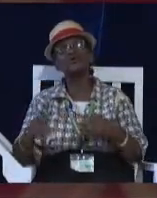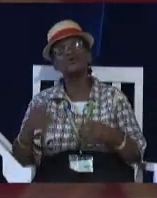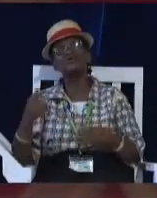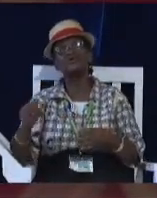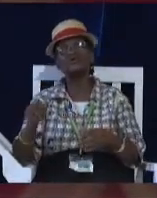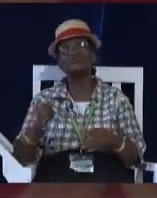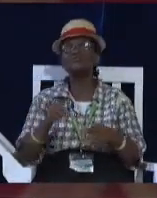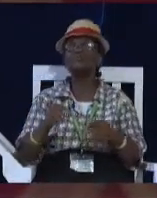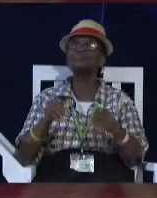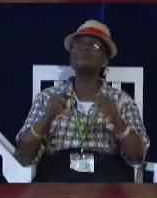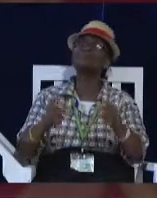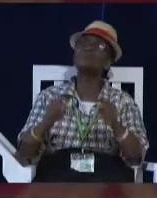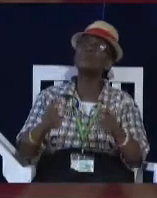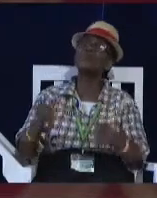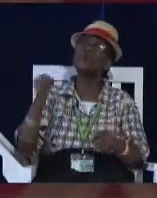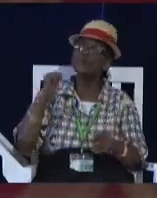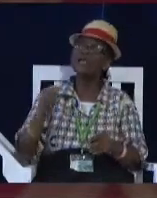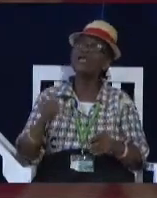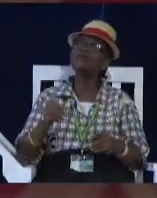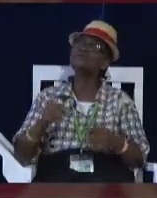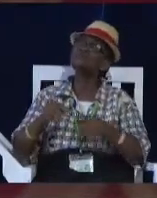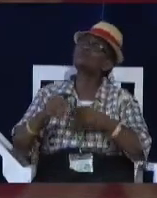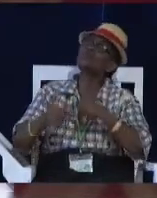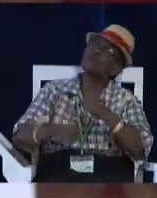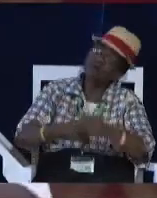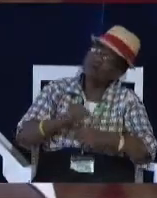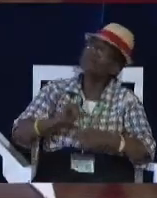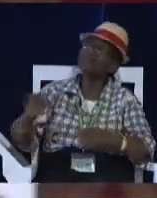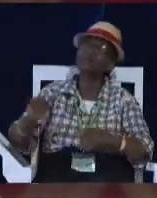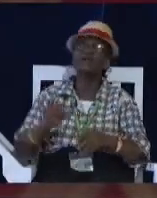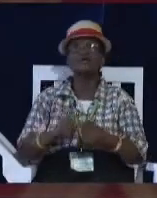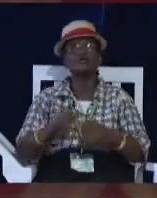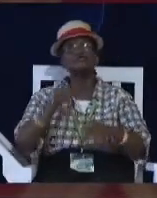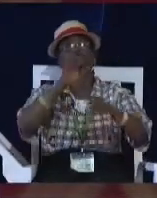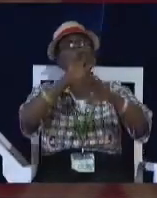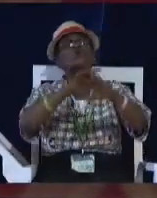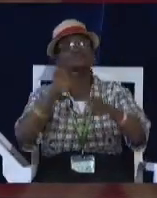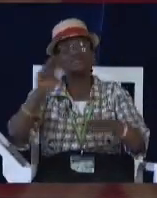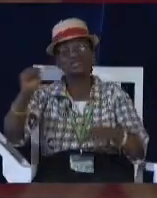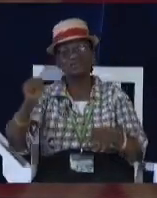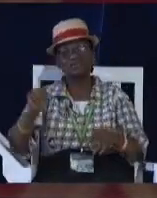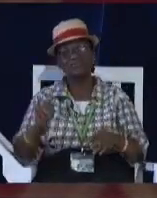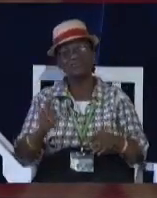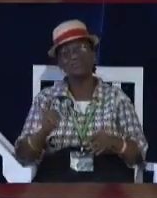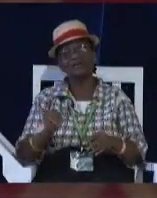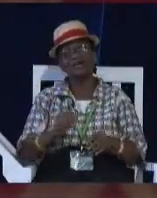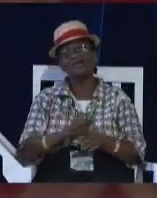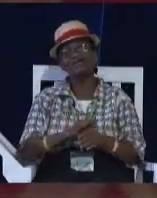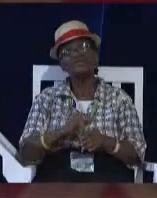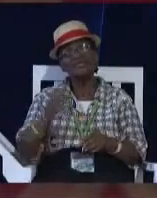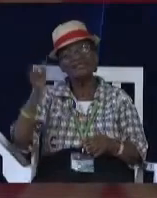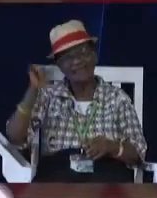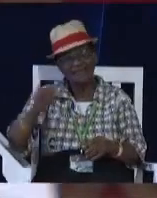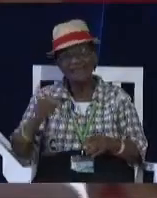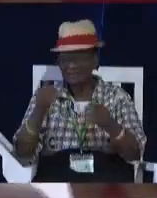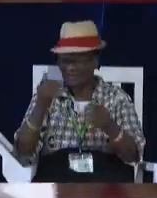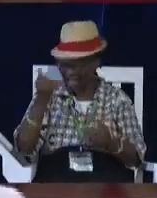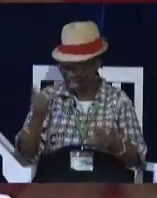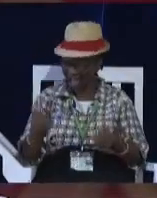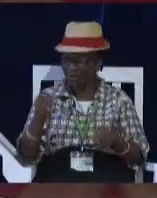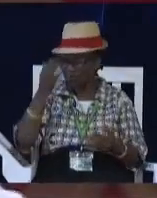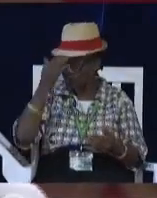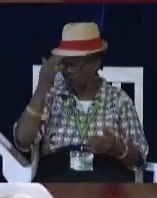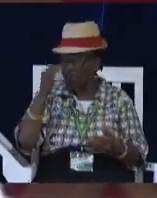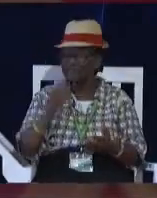multitude. Somehow they realized that there is enough healing power in him,